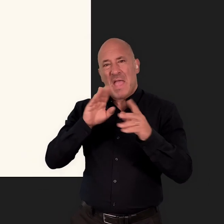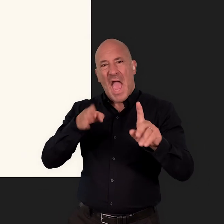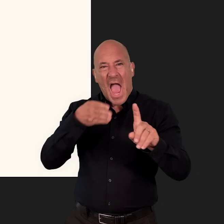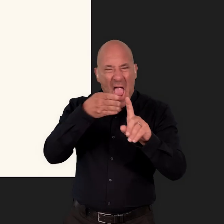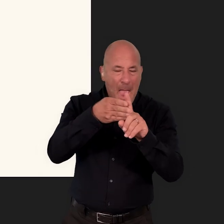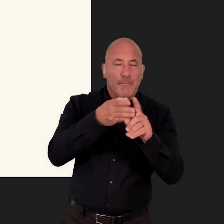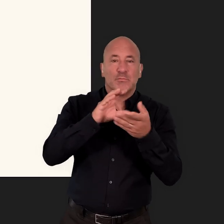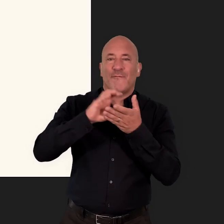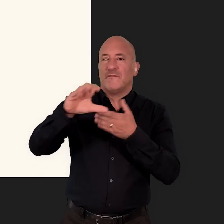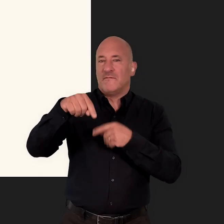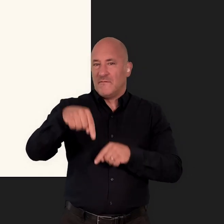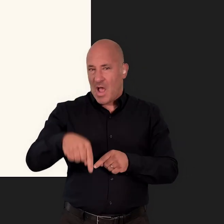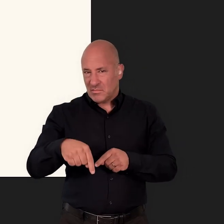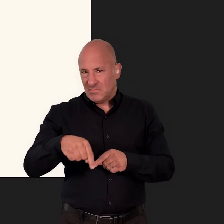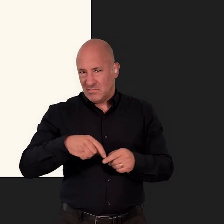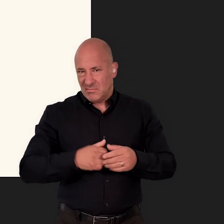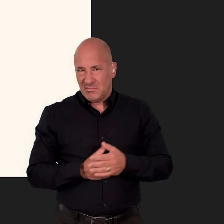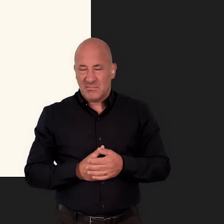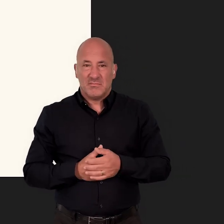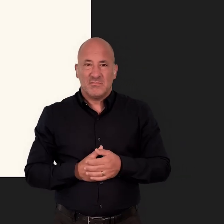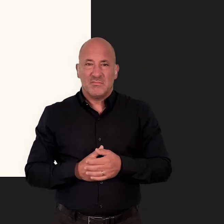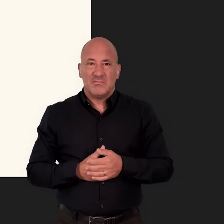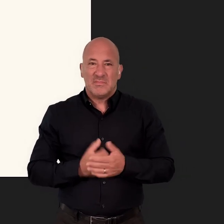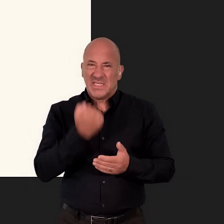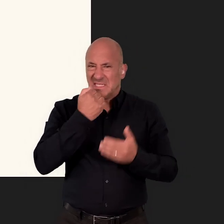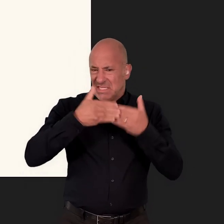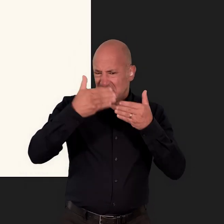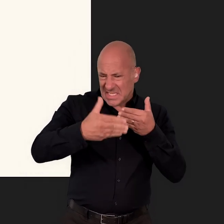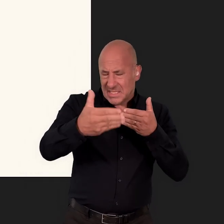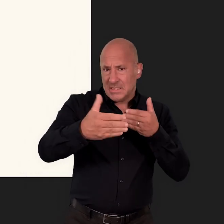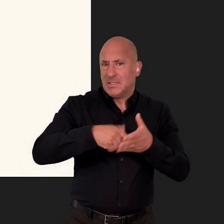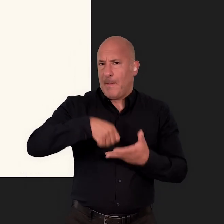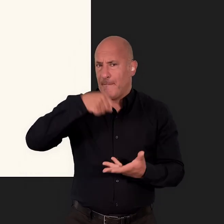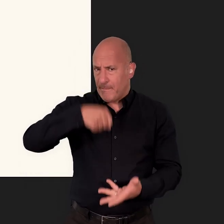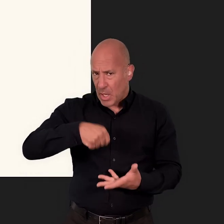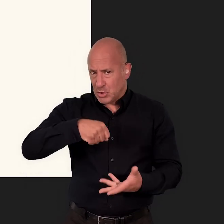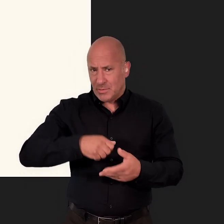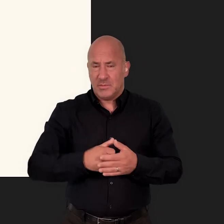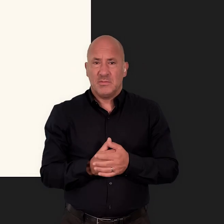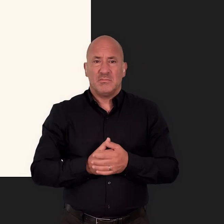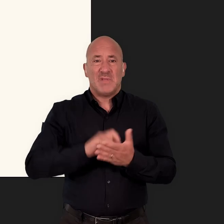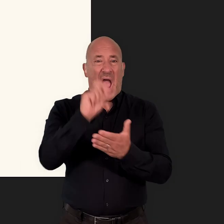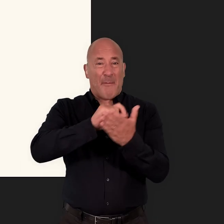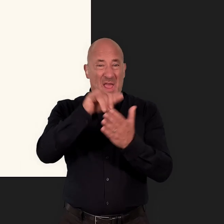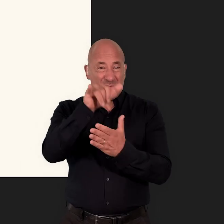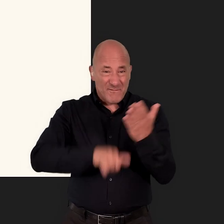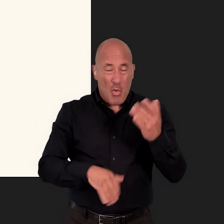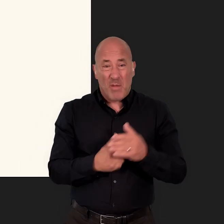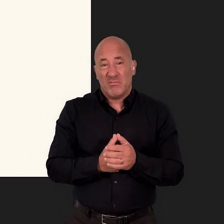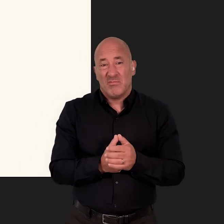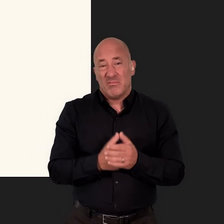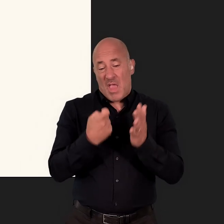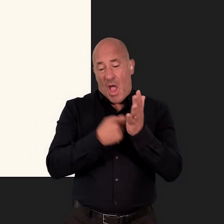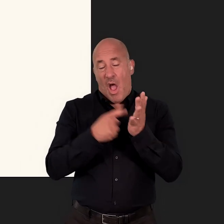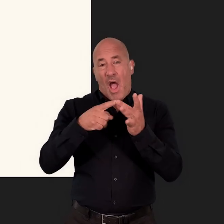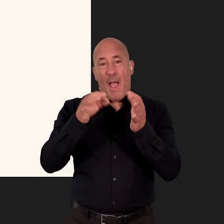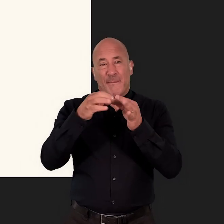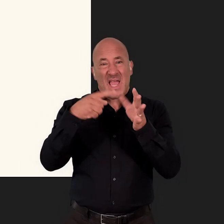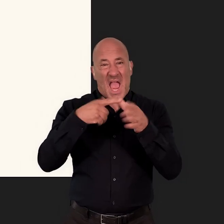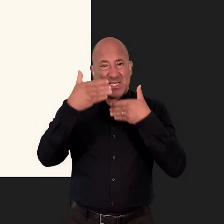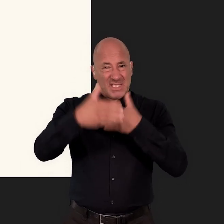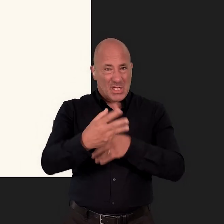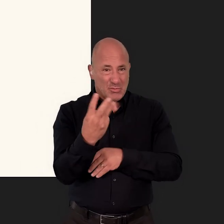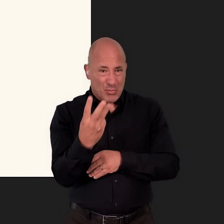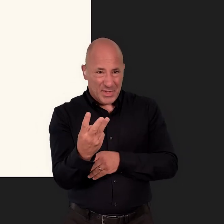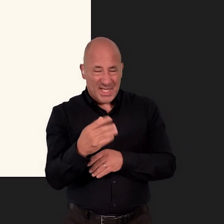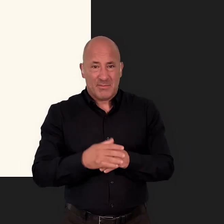In this video, we will discuss the aims of the fund, timeline and budget, application form,